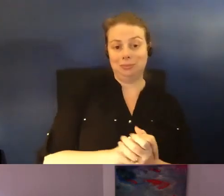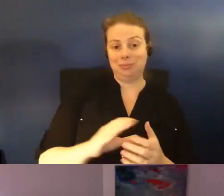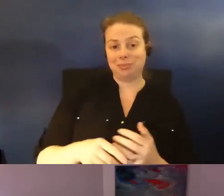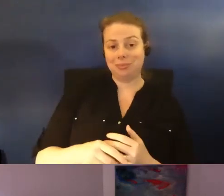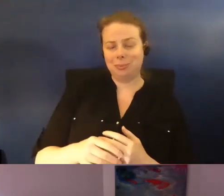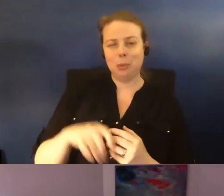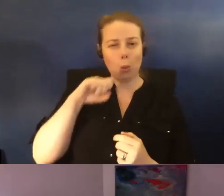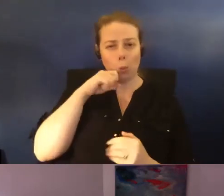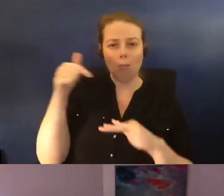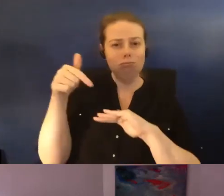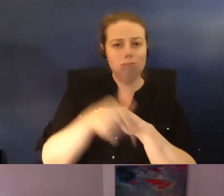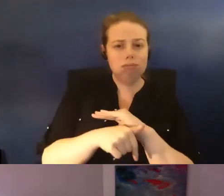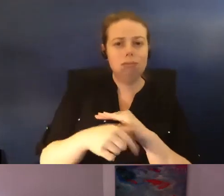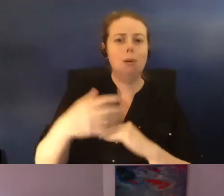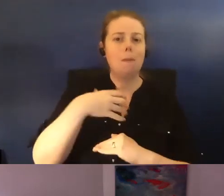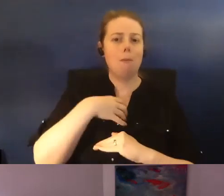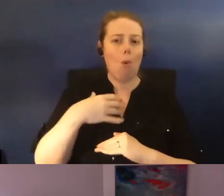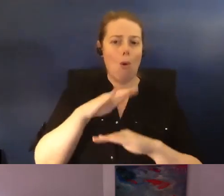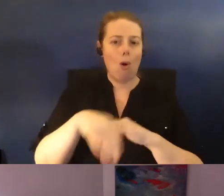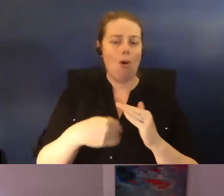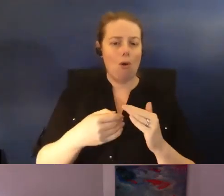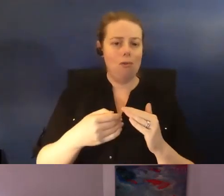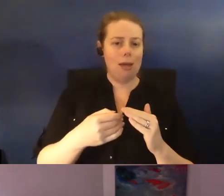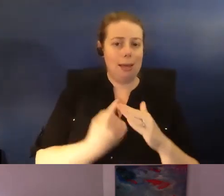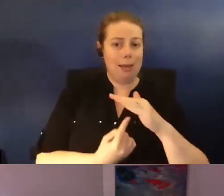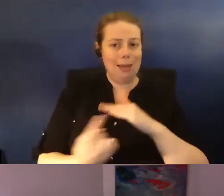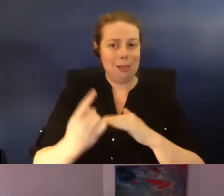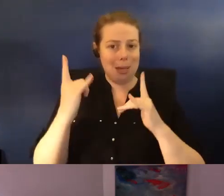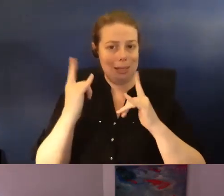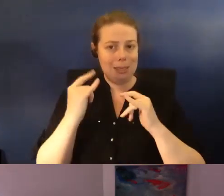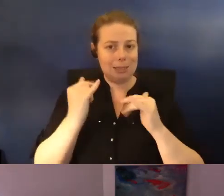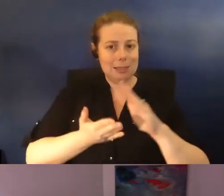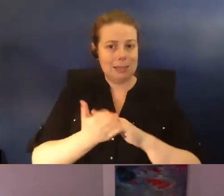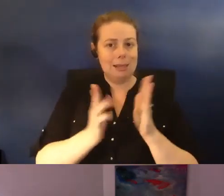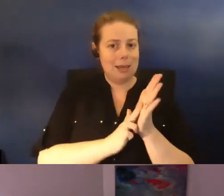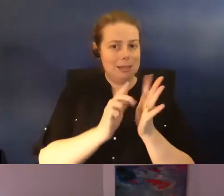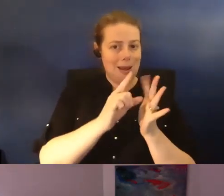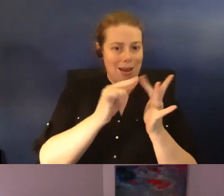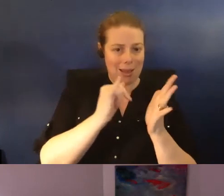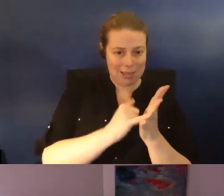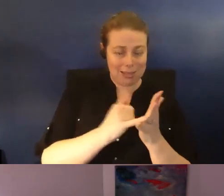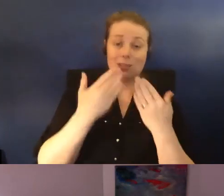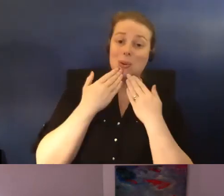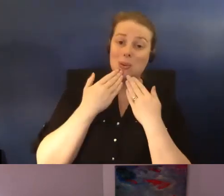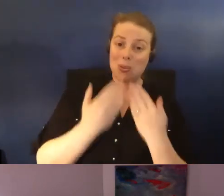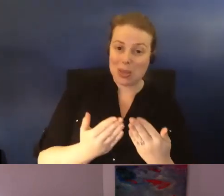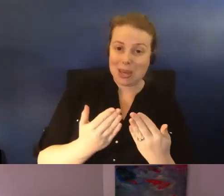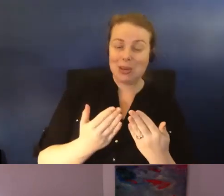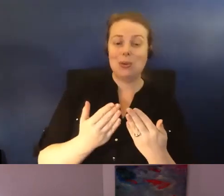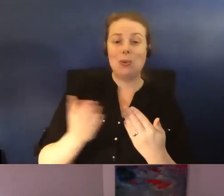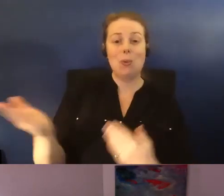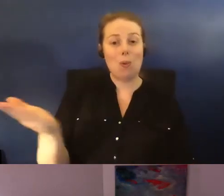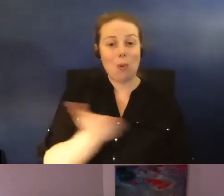kind of go in a bit more deeply on that issue of independent assessments under the NDIS. So once again, thank you all very